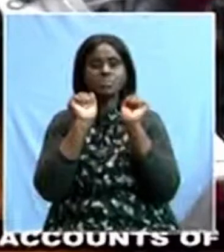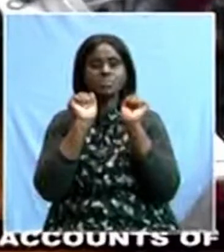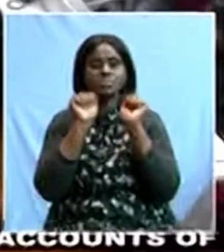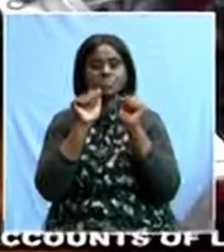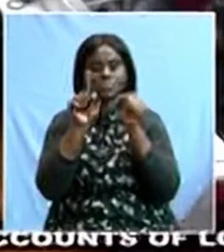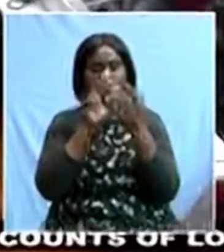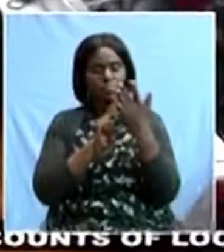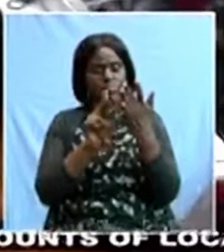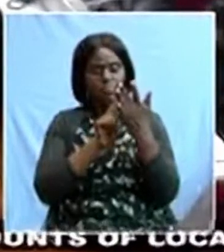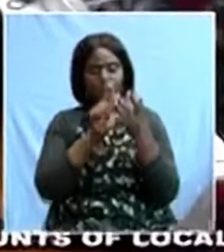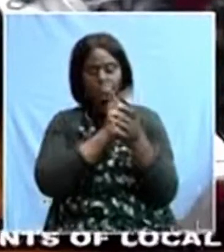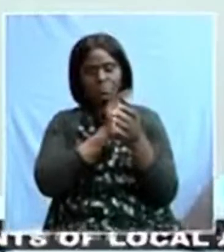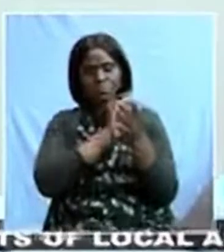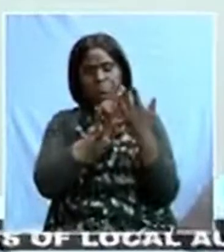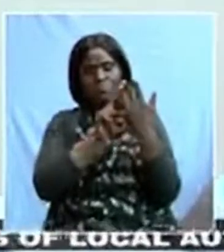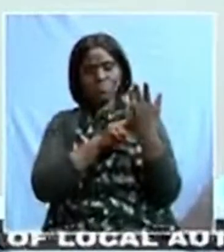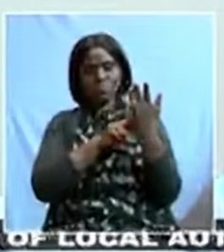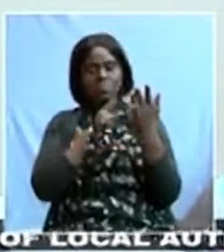Read the police report for us.